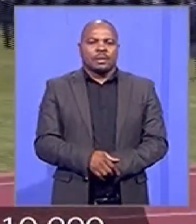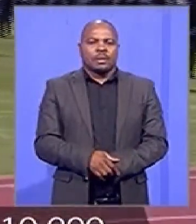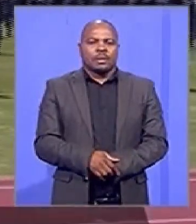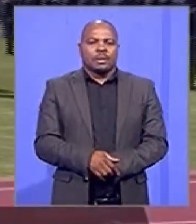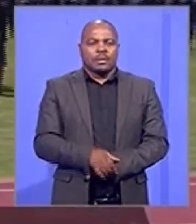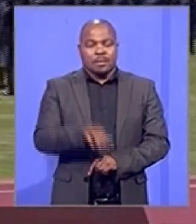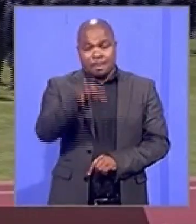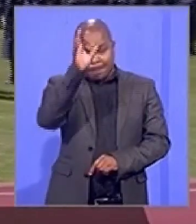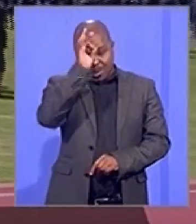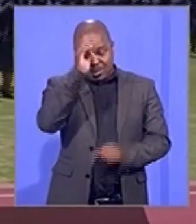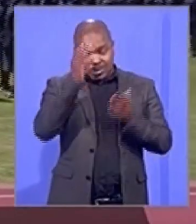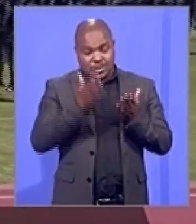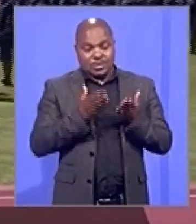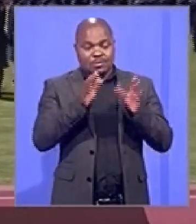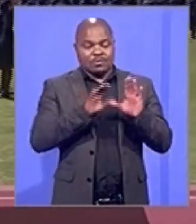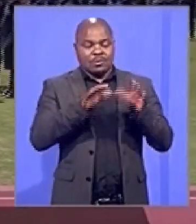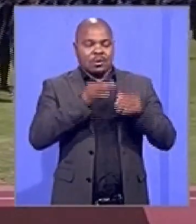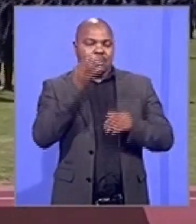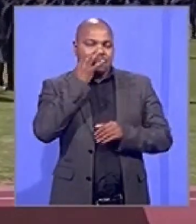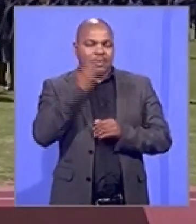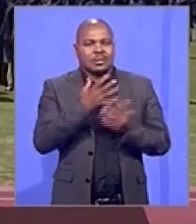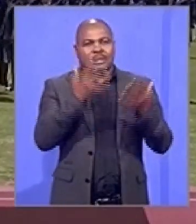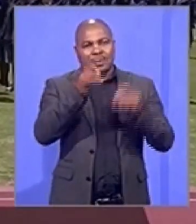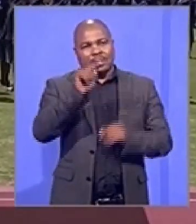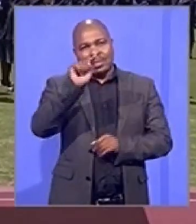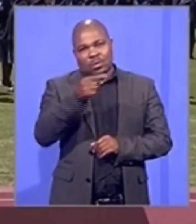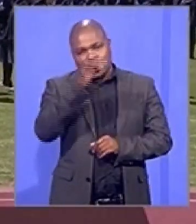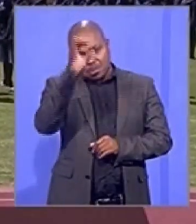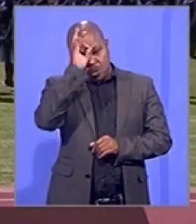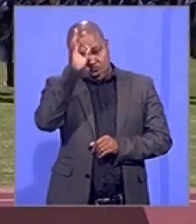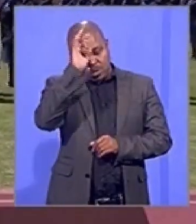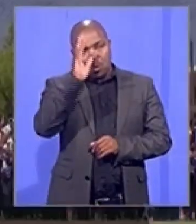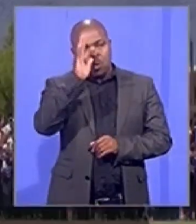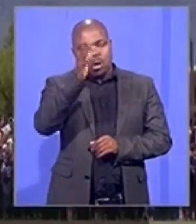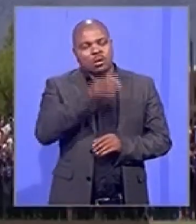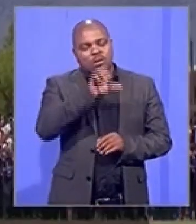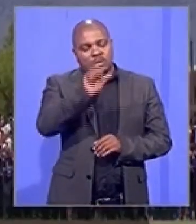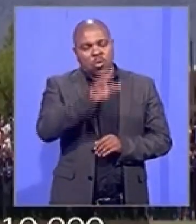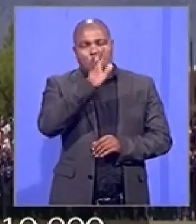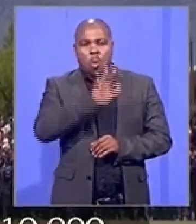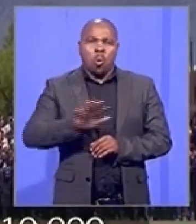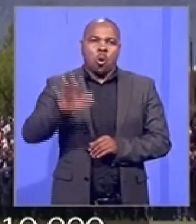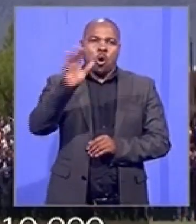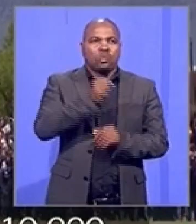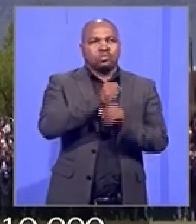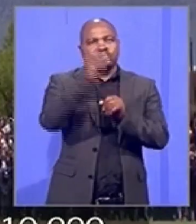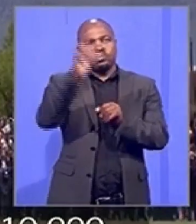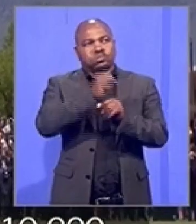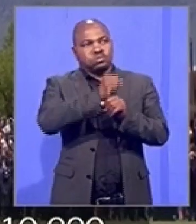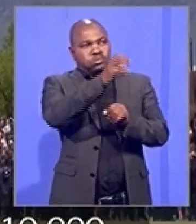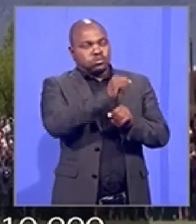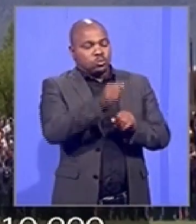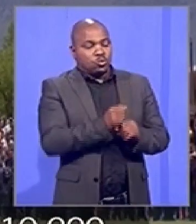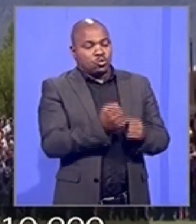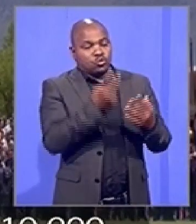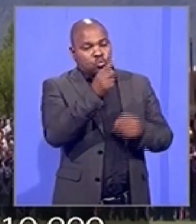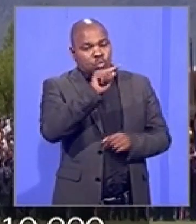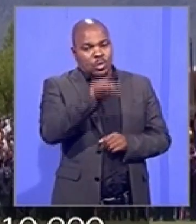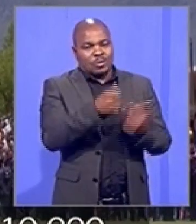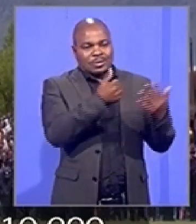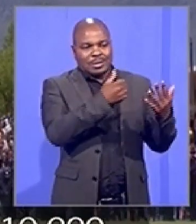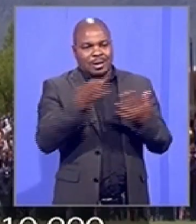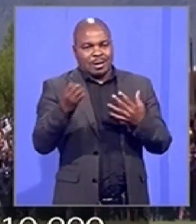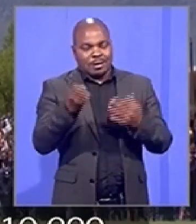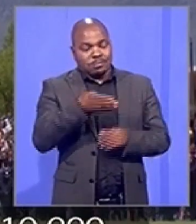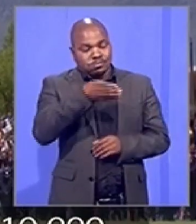SAPS e re hodima mapolesa a matjha dikedi tse 10 a tlo romelwa ho phatlalla le naha a dikedi tse